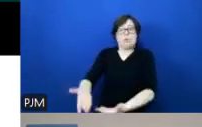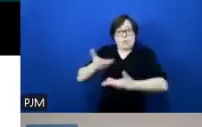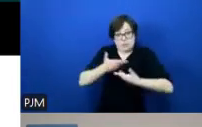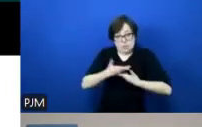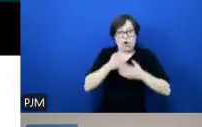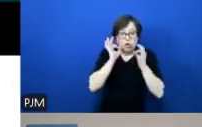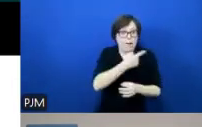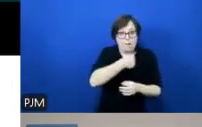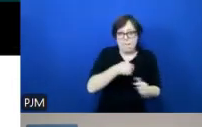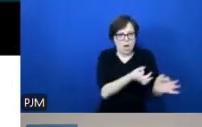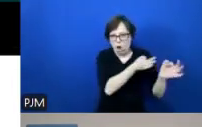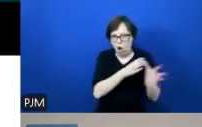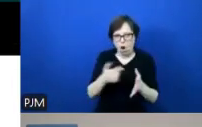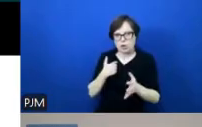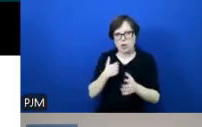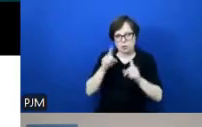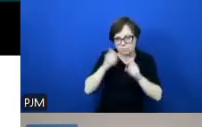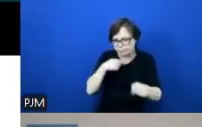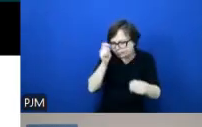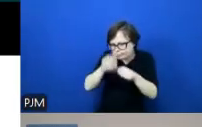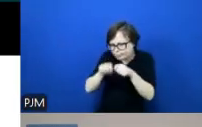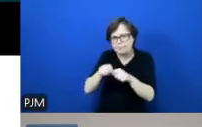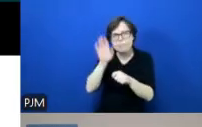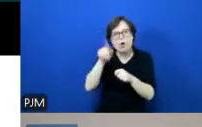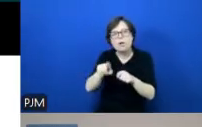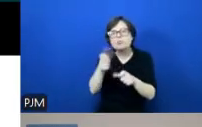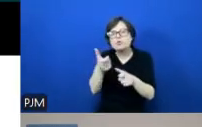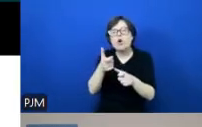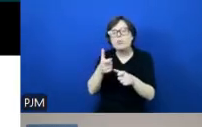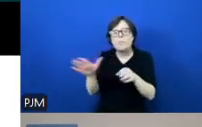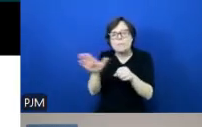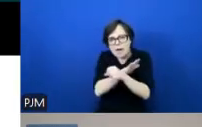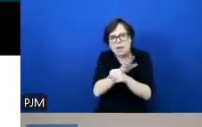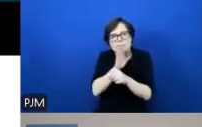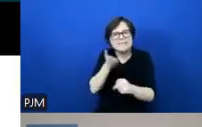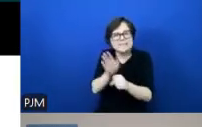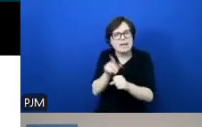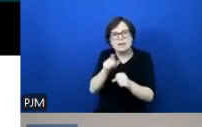network, we undertook systematic cleaning,